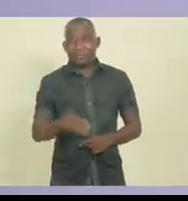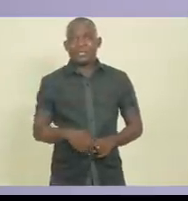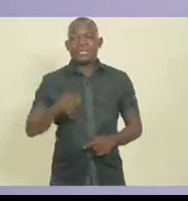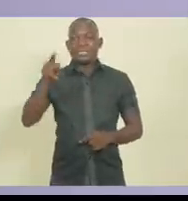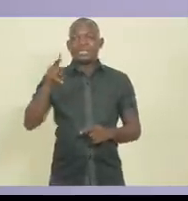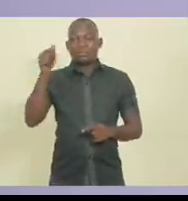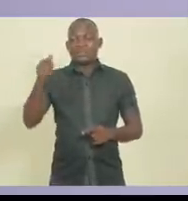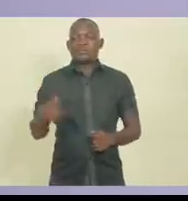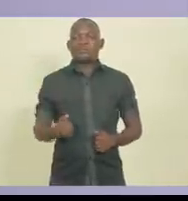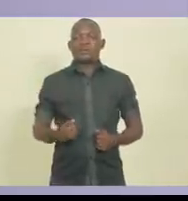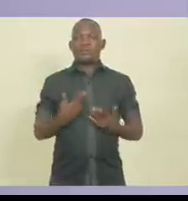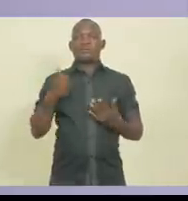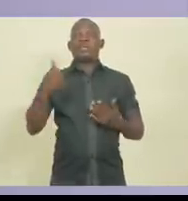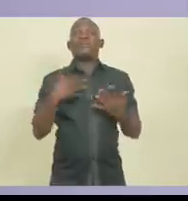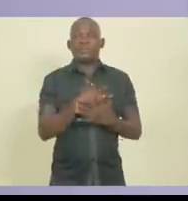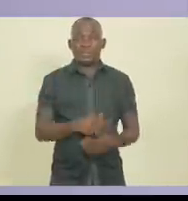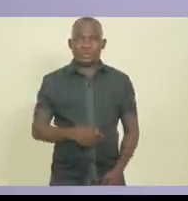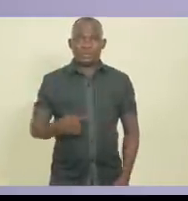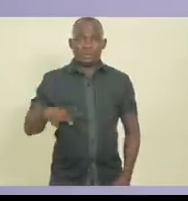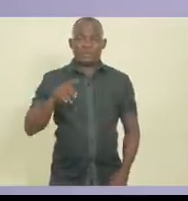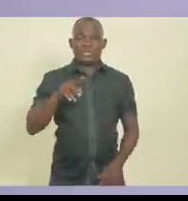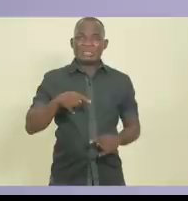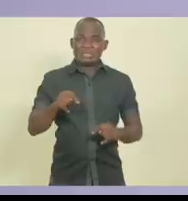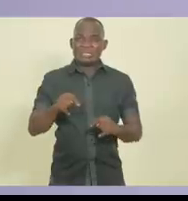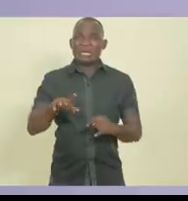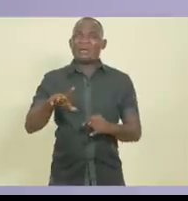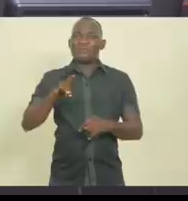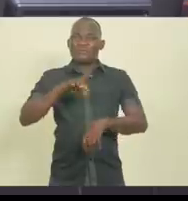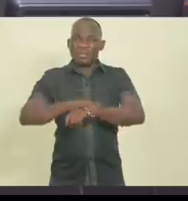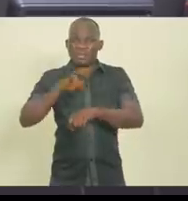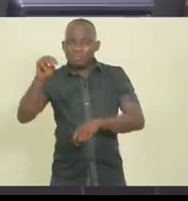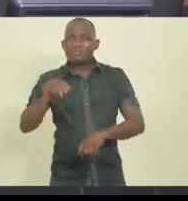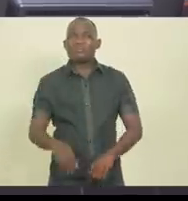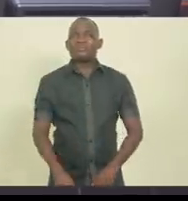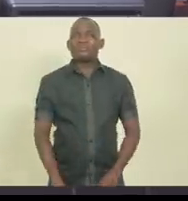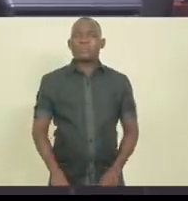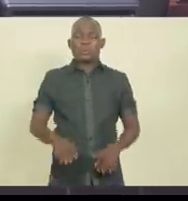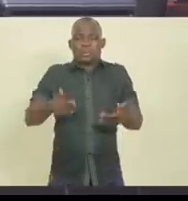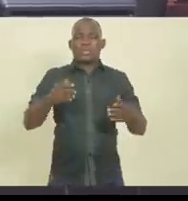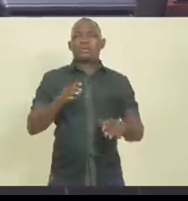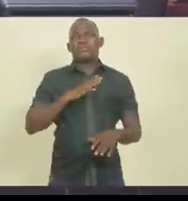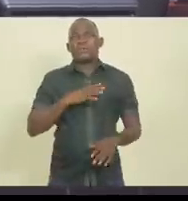scared. So let's find him and make him pay for his crimes. All right?